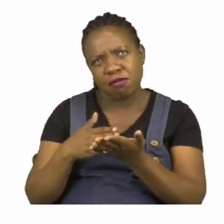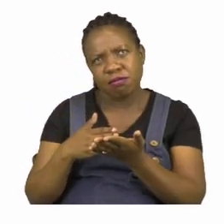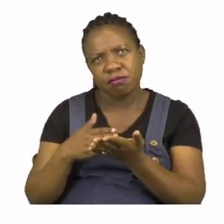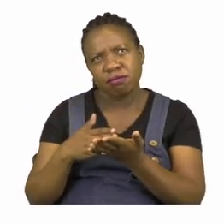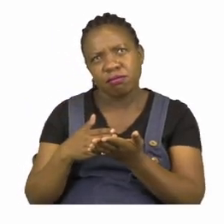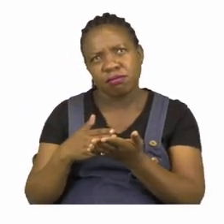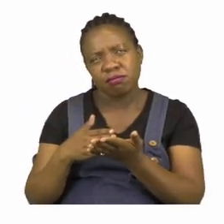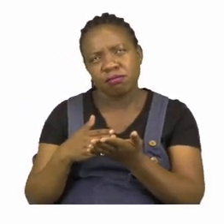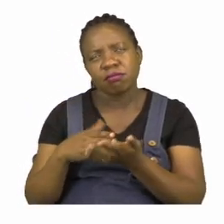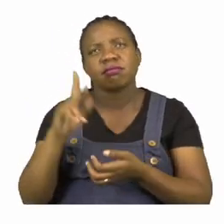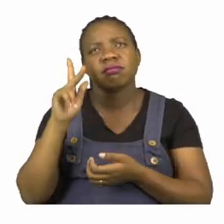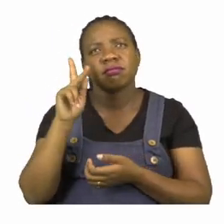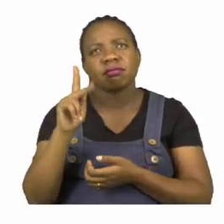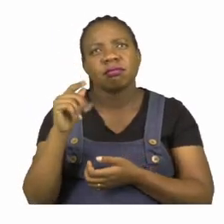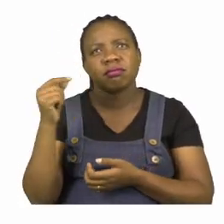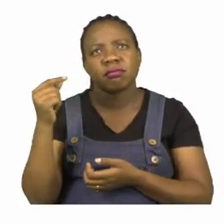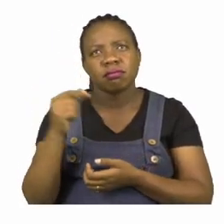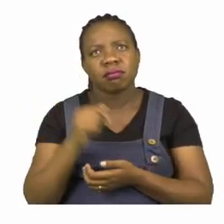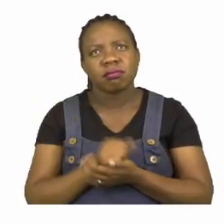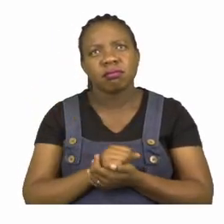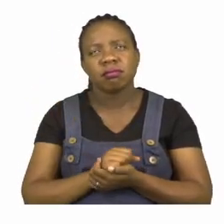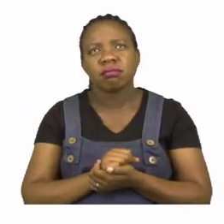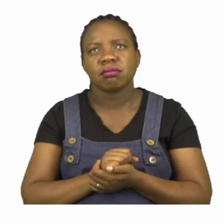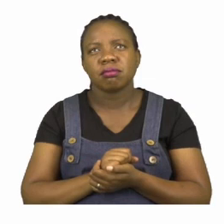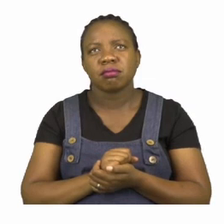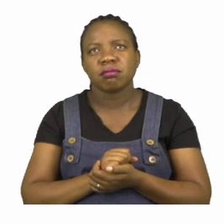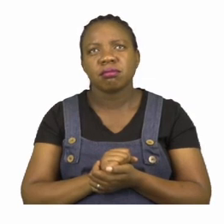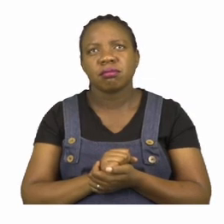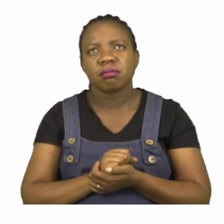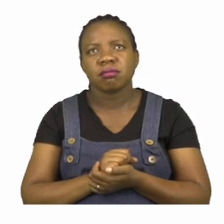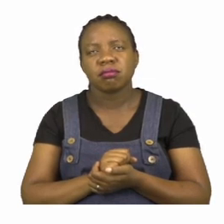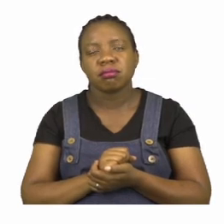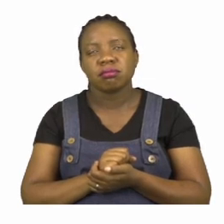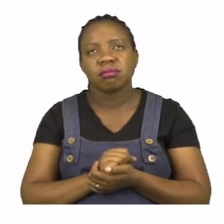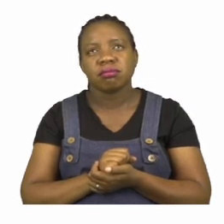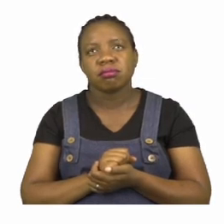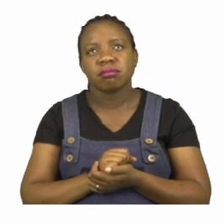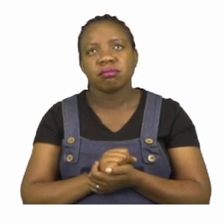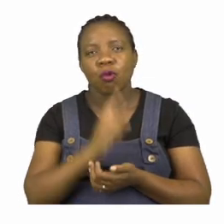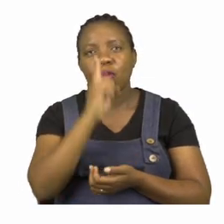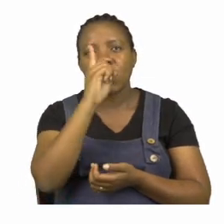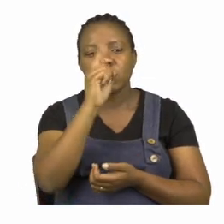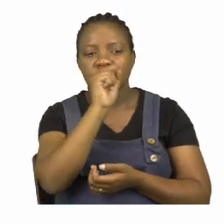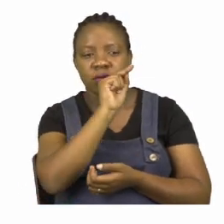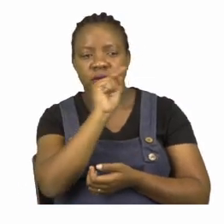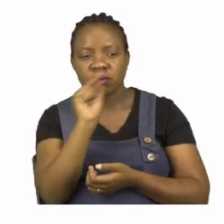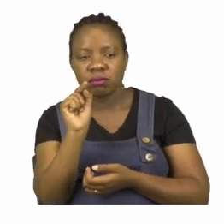is half of a kg by writing